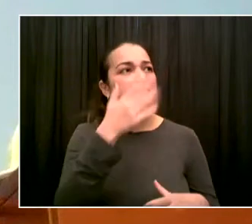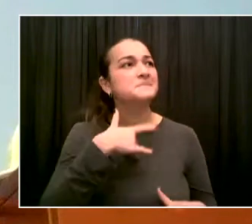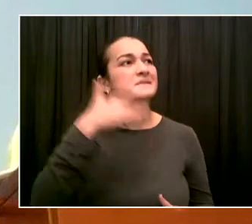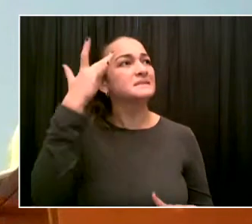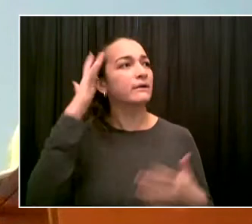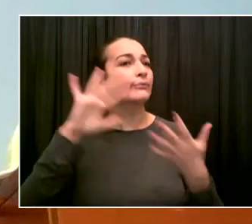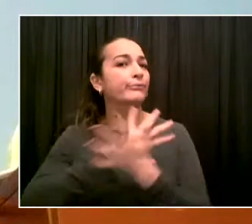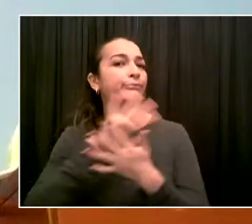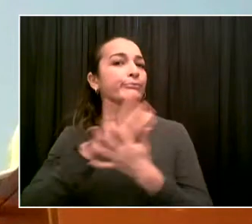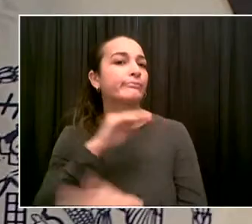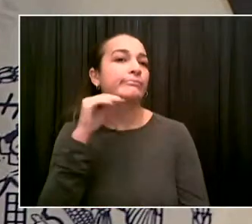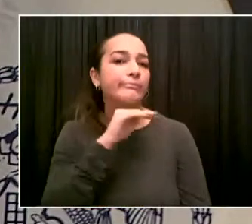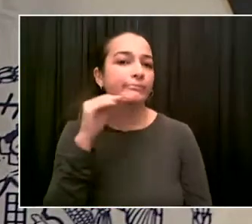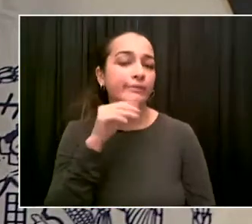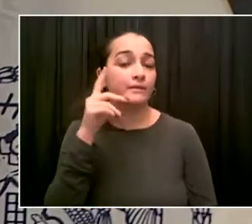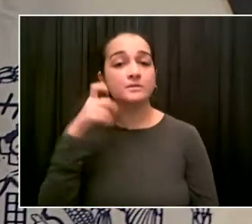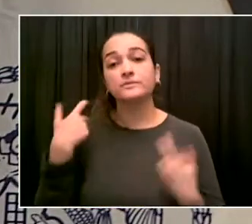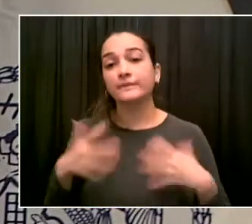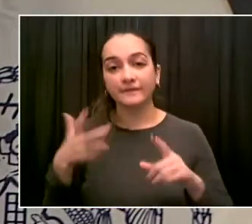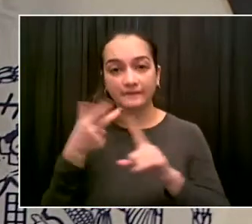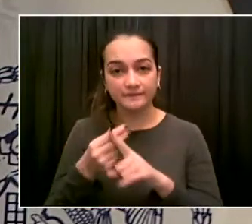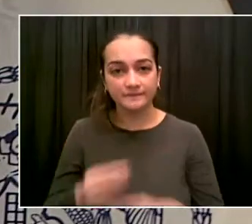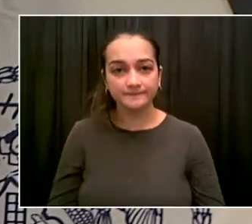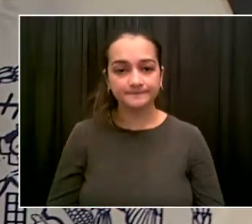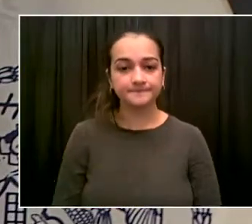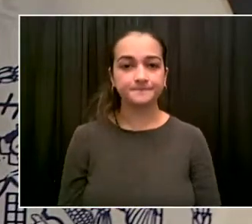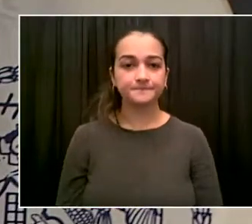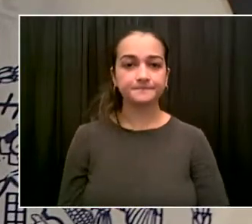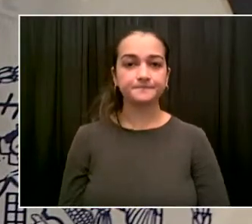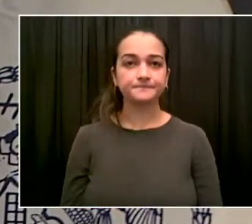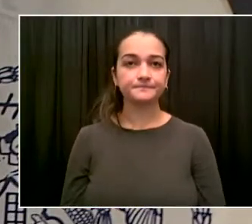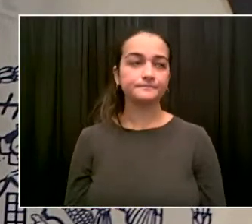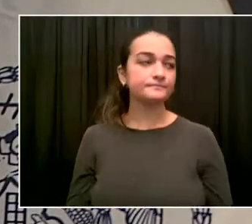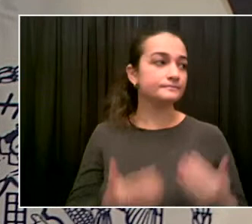be. Thank you. Go ahead, Steve.